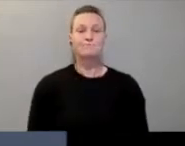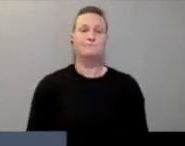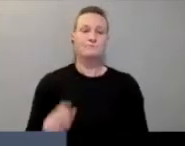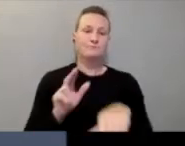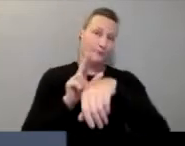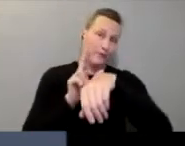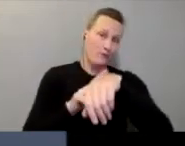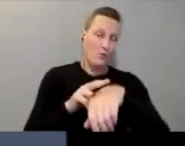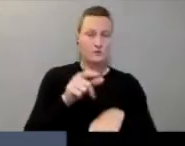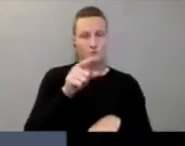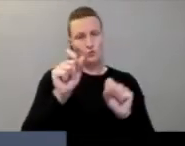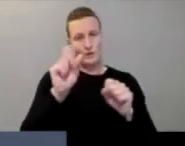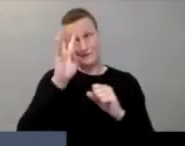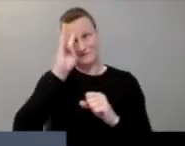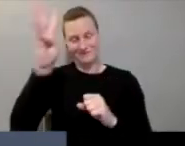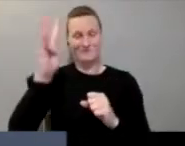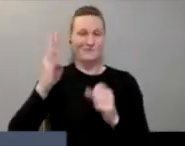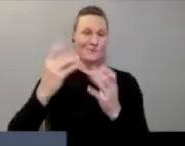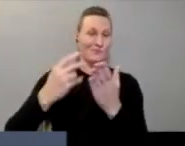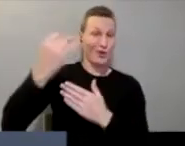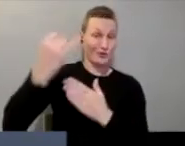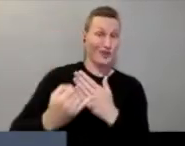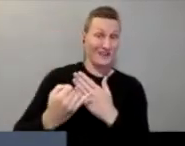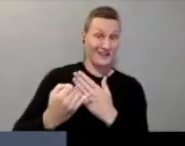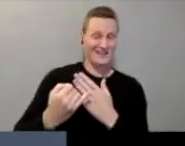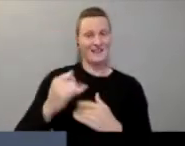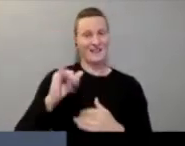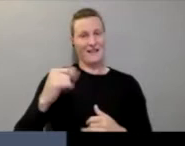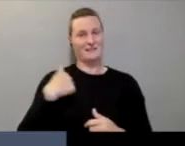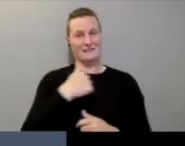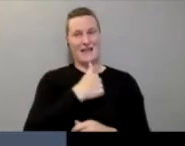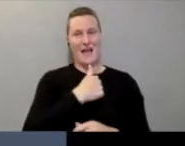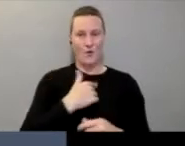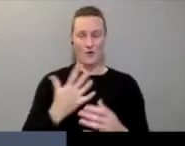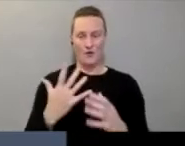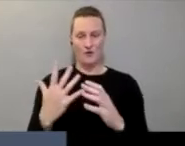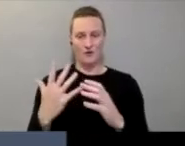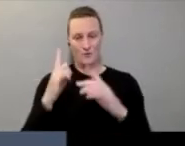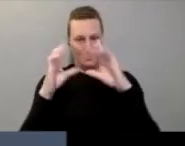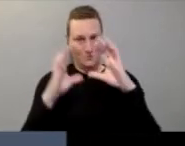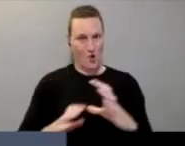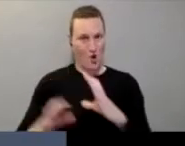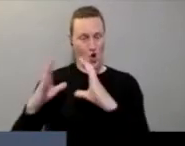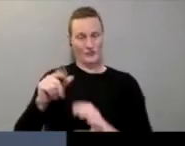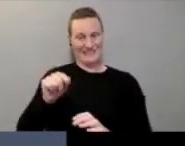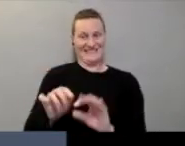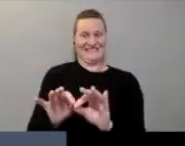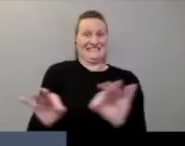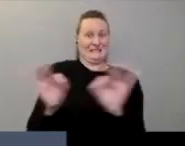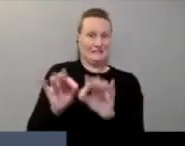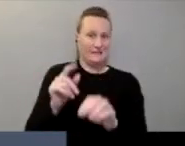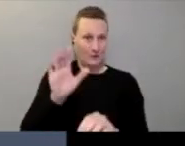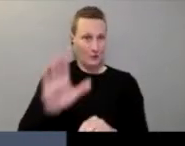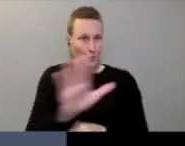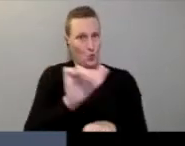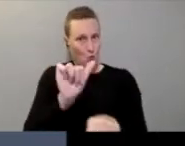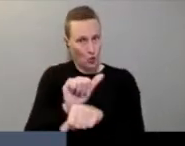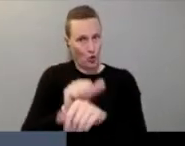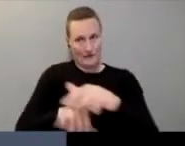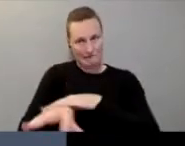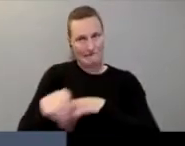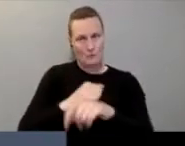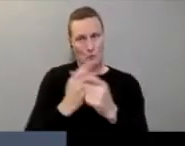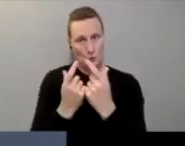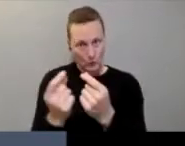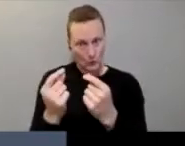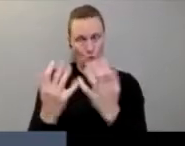independent project, which is kind of the heart of Nuit Blanche, where we have really incredible artists who apply for the independent project